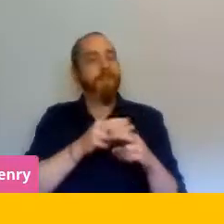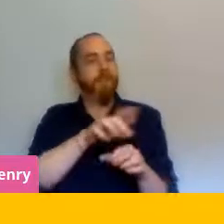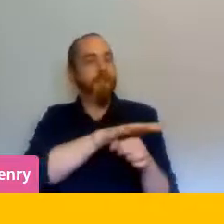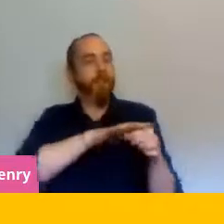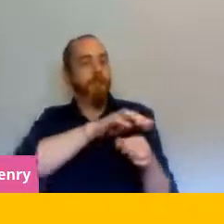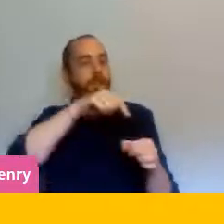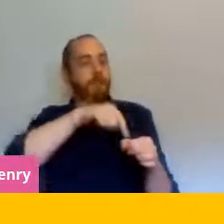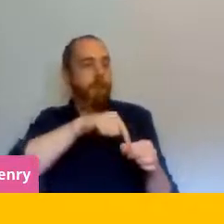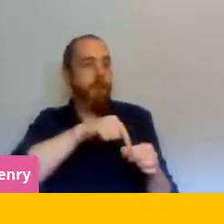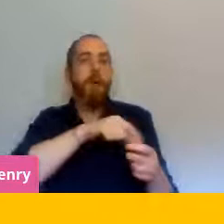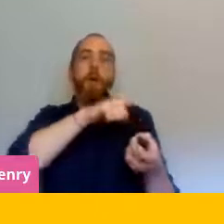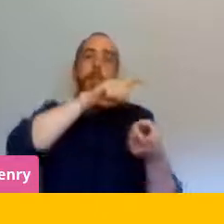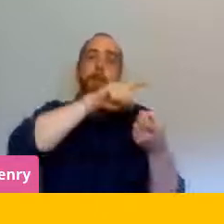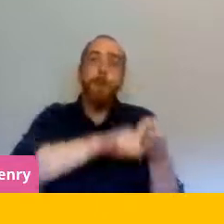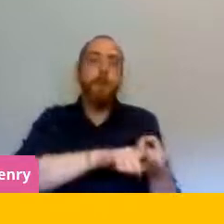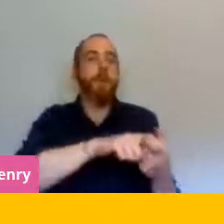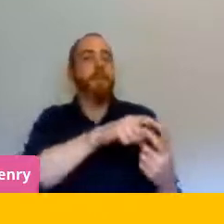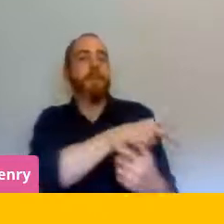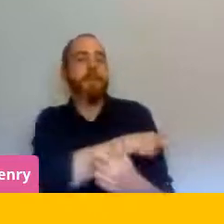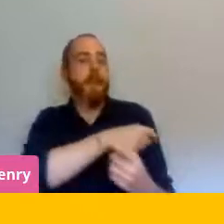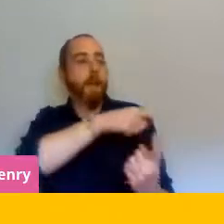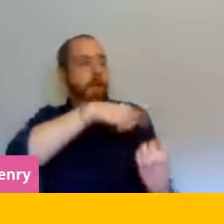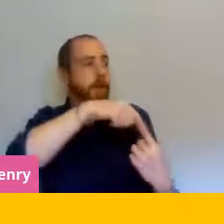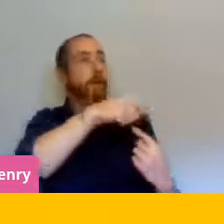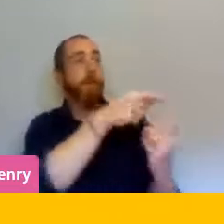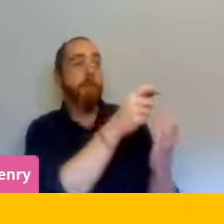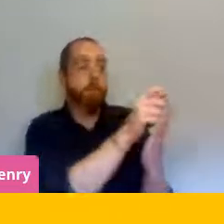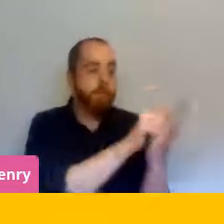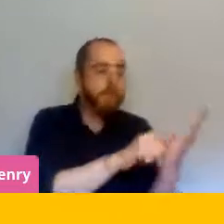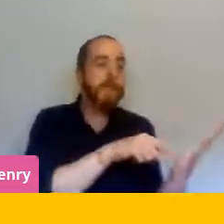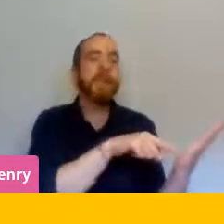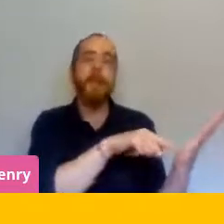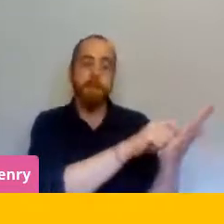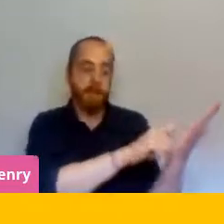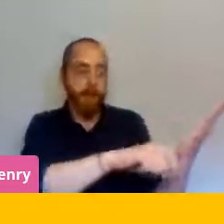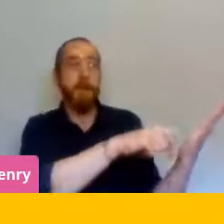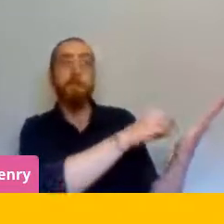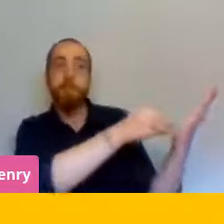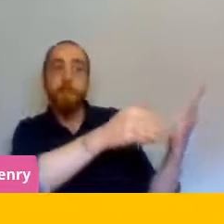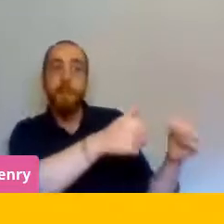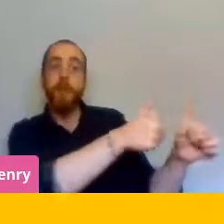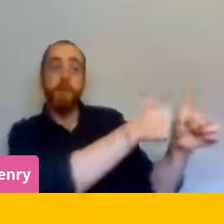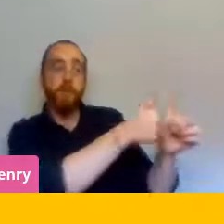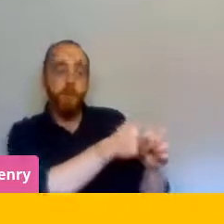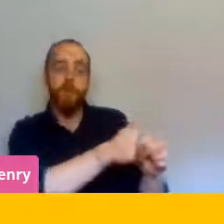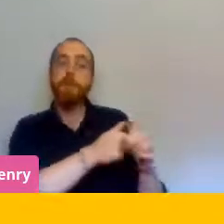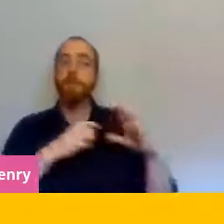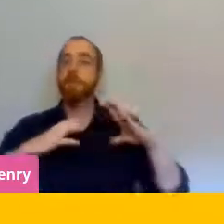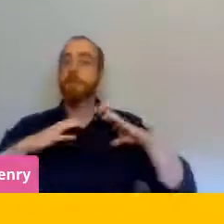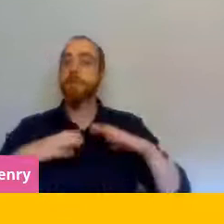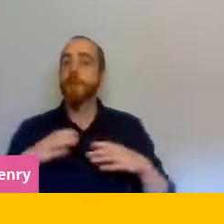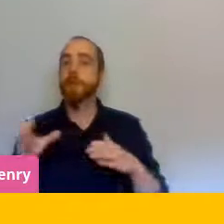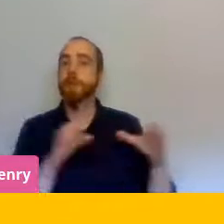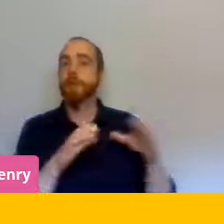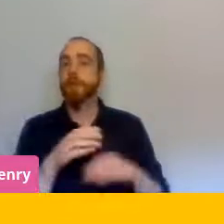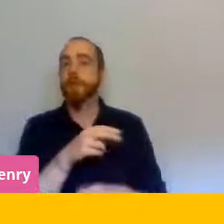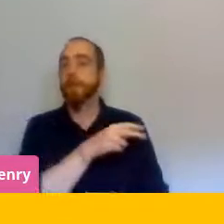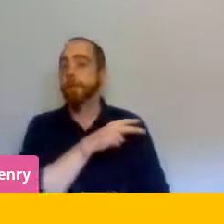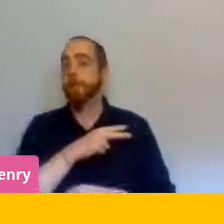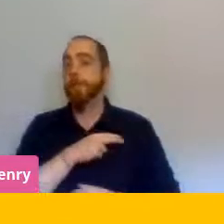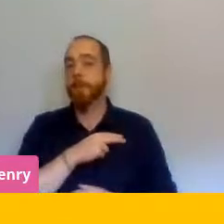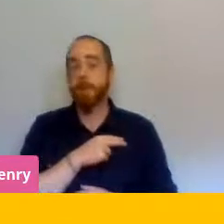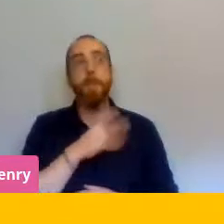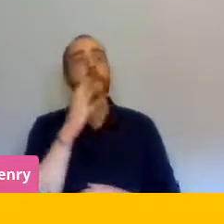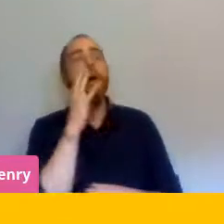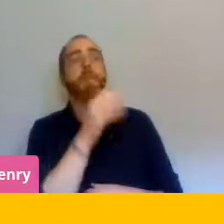permanent staff to sign a pledge of support and solidarity to casualised members. We also asked permanent members as well as